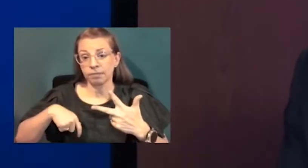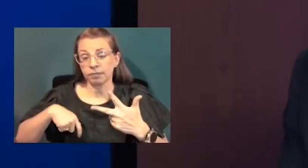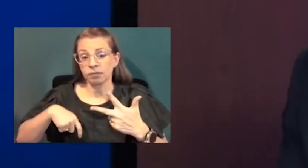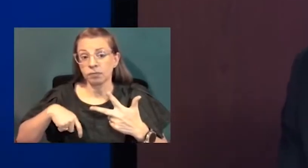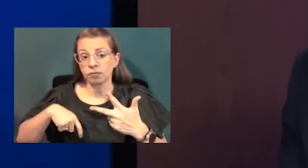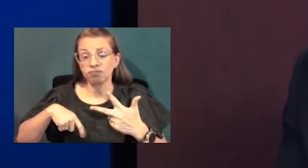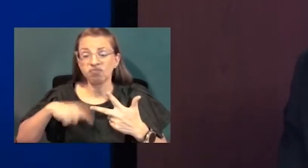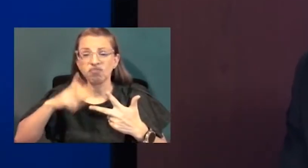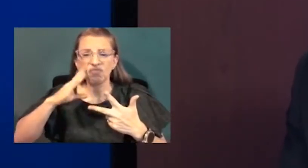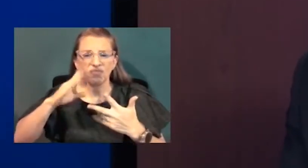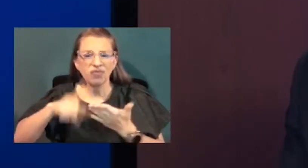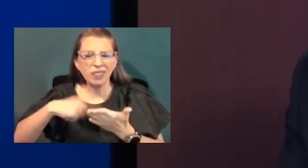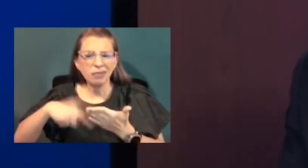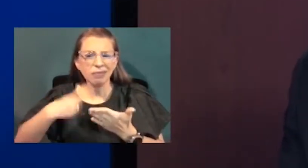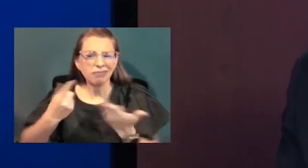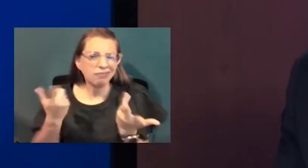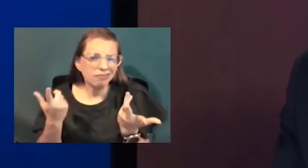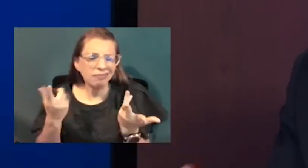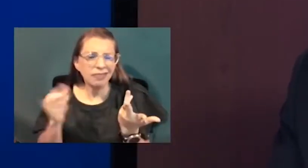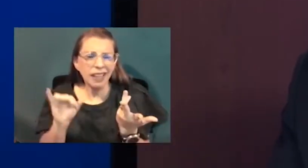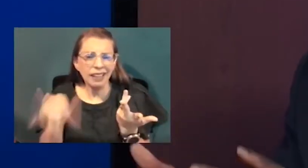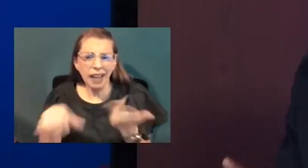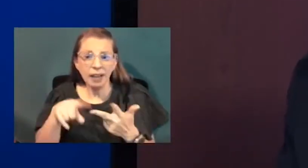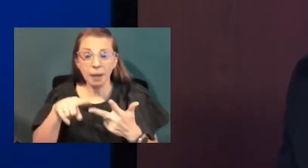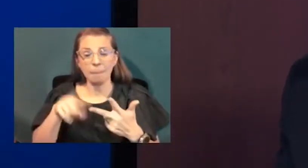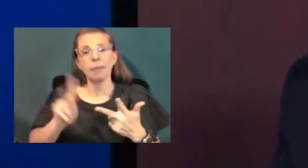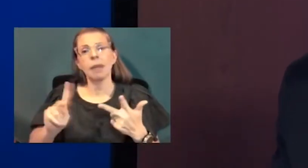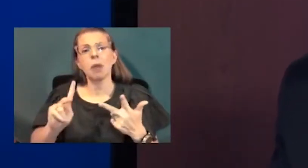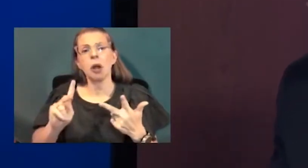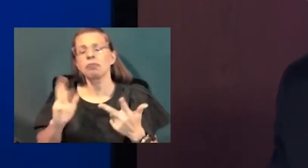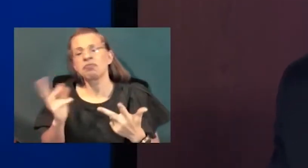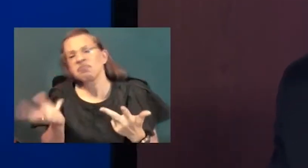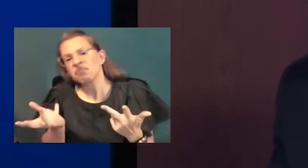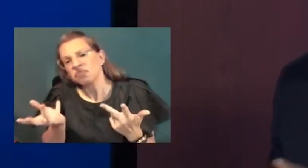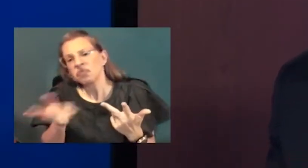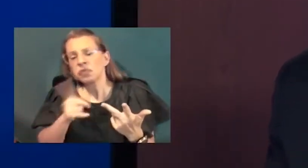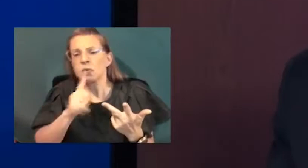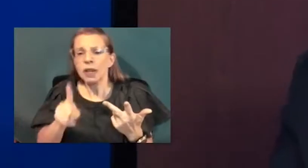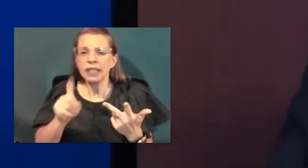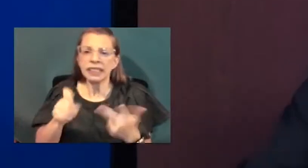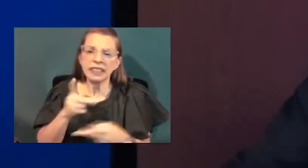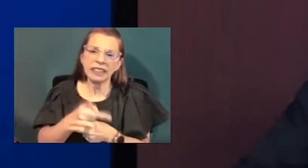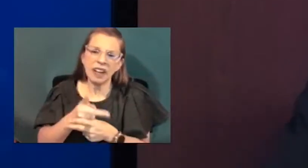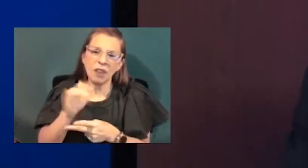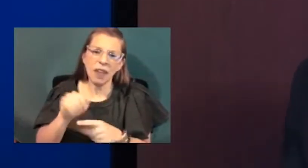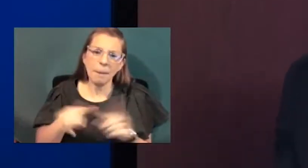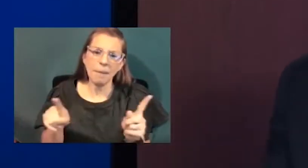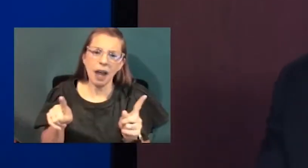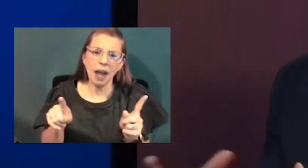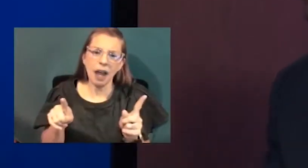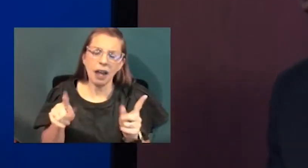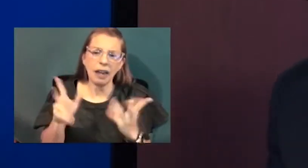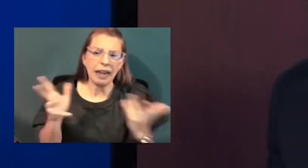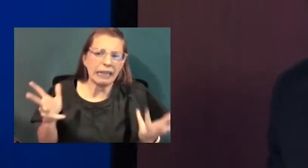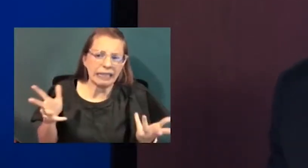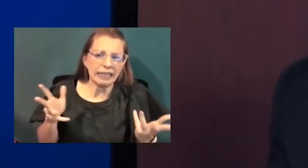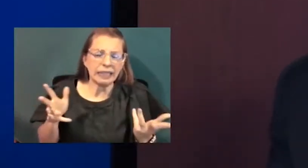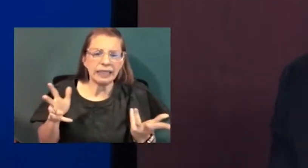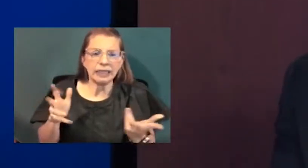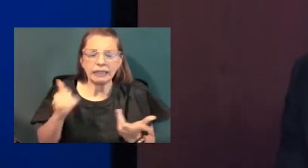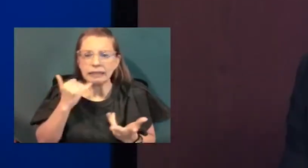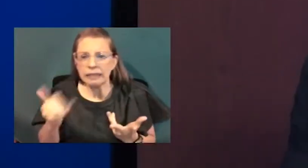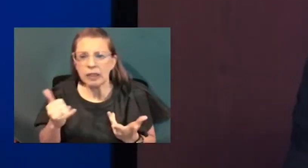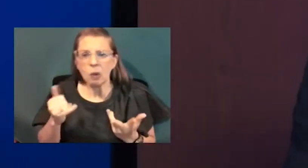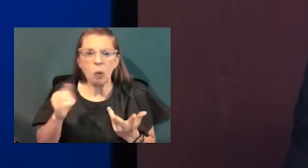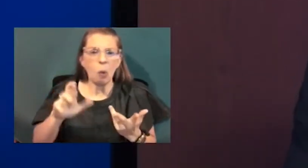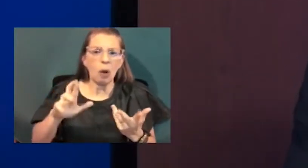like that. And it's the folks that say, yeah, I really need to take care of that, but wait, I got a call, or yeah, where do I go? And I